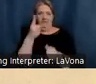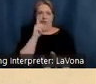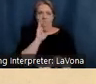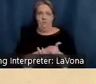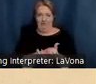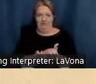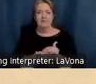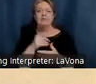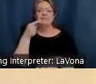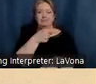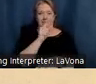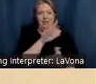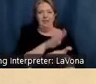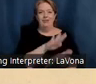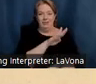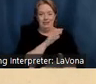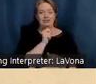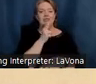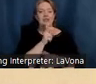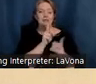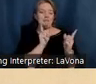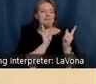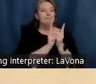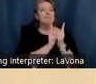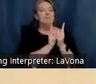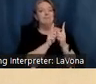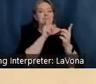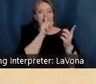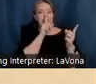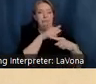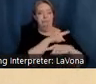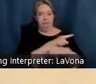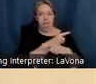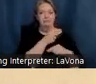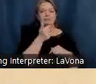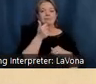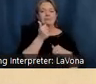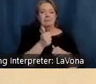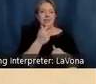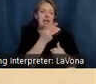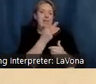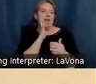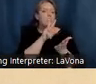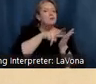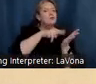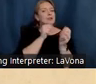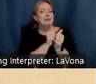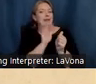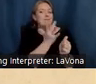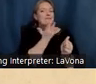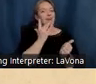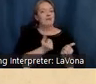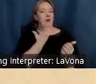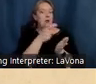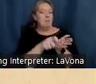Institute. She and Theodore spent their time reading their favorite poet, Keats, together. You can